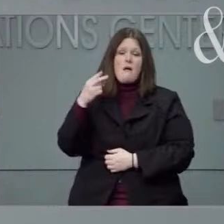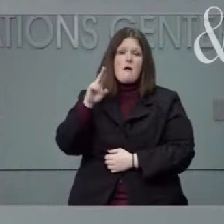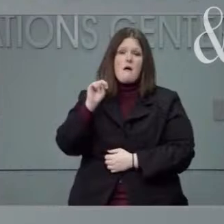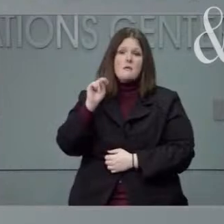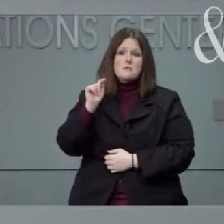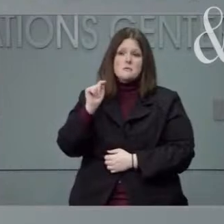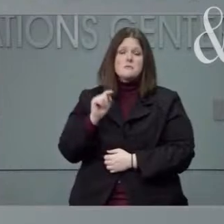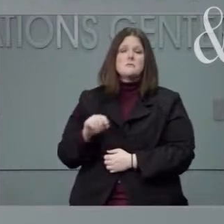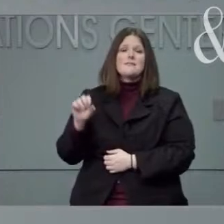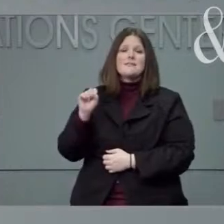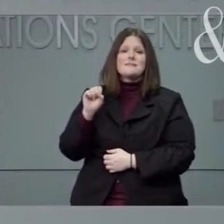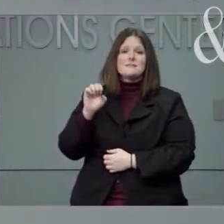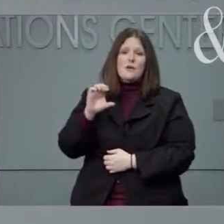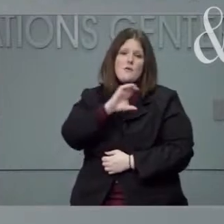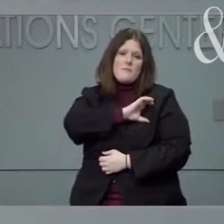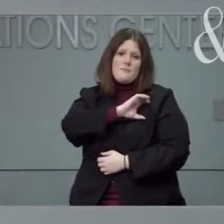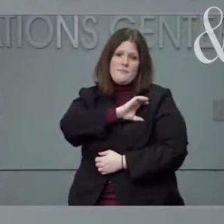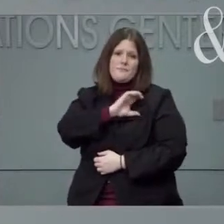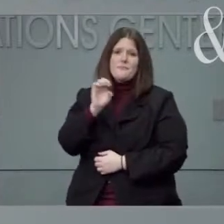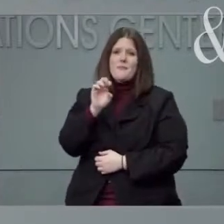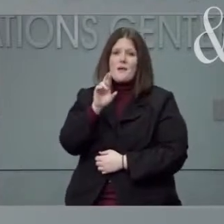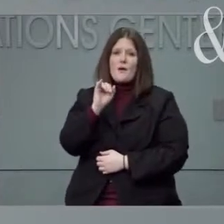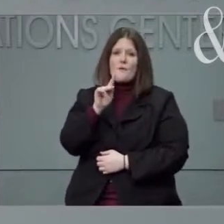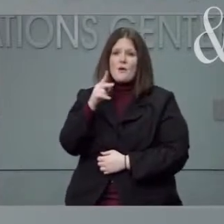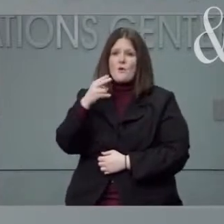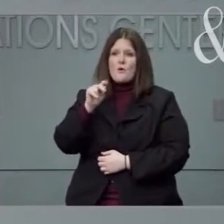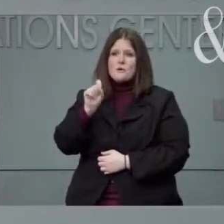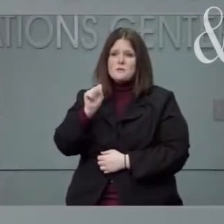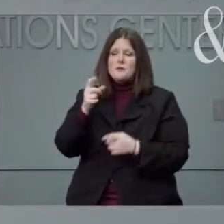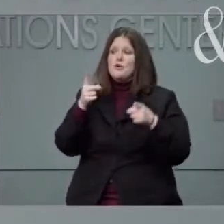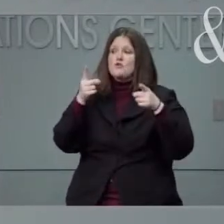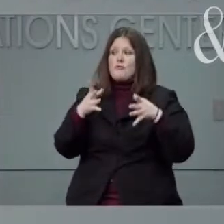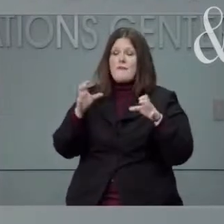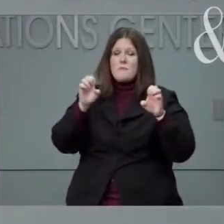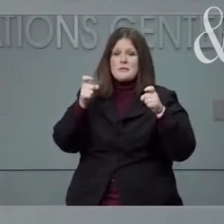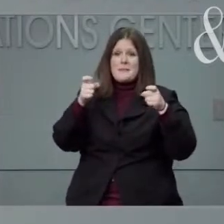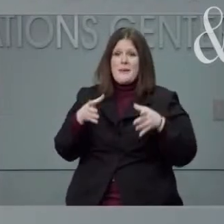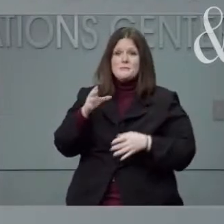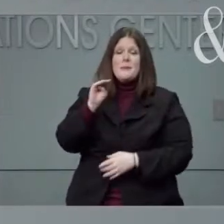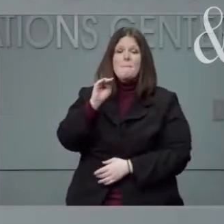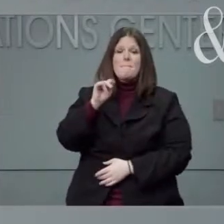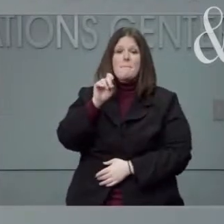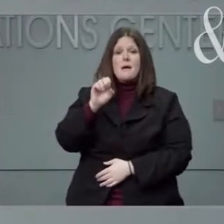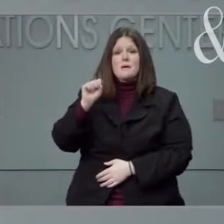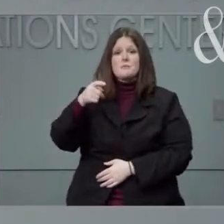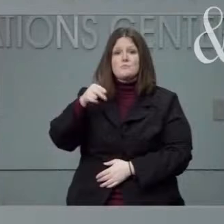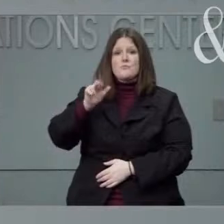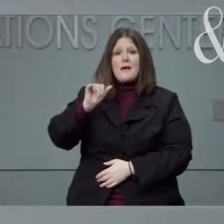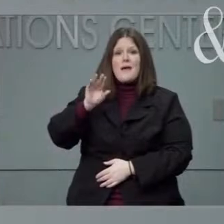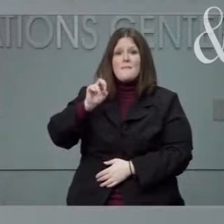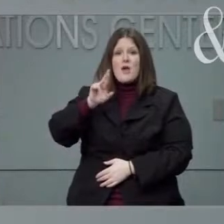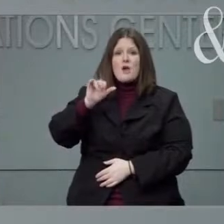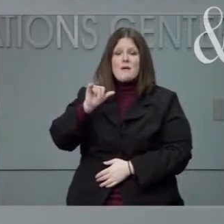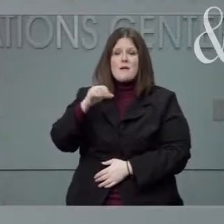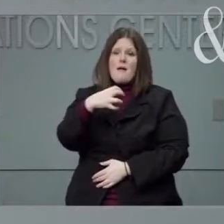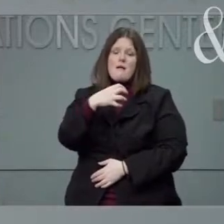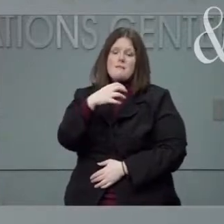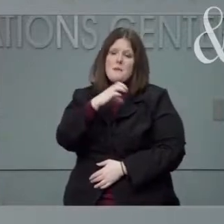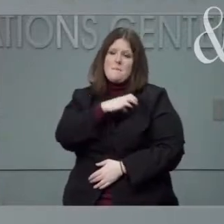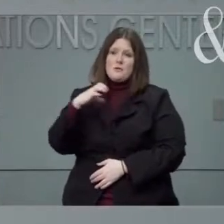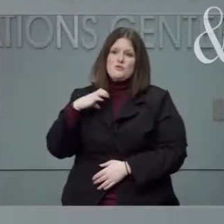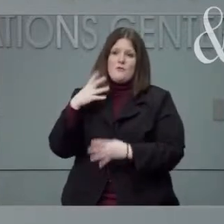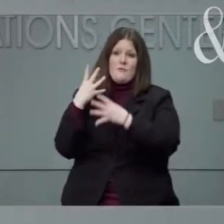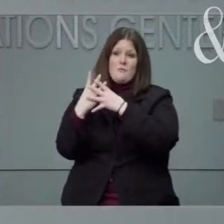Secretary of Public Safety Eric Hooks, Director of Emergency Management Mike Sprayberry, and Commissioner of Prisons Todd